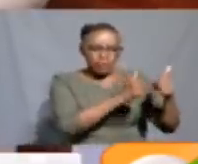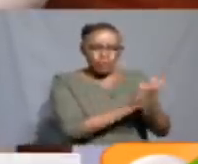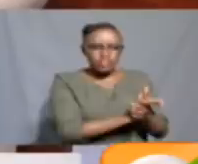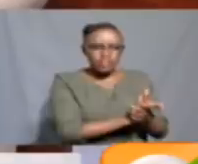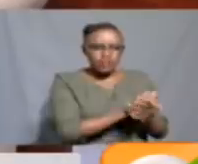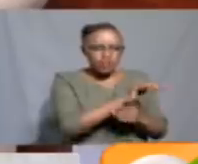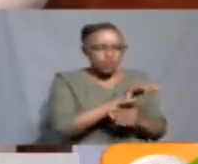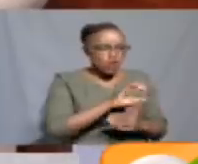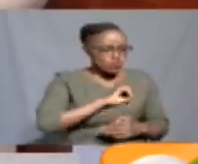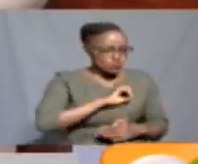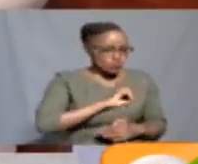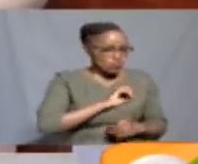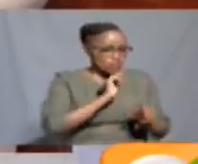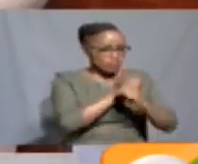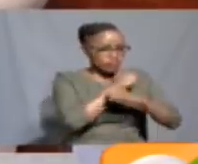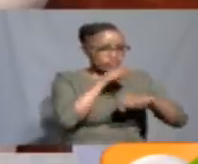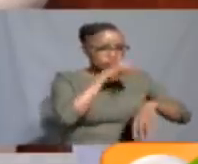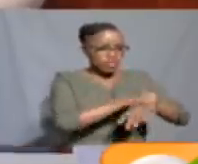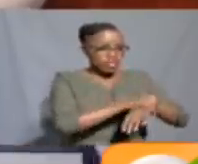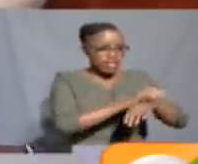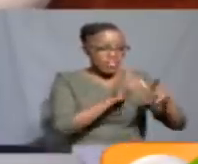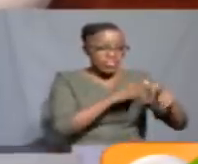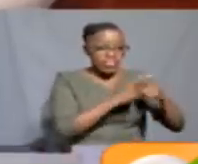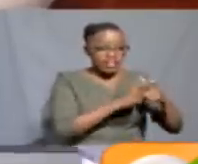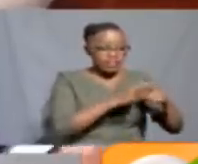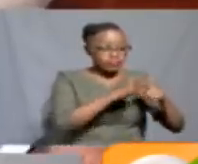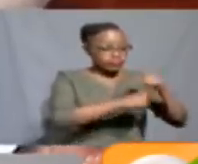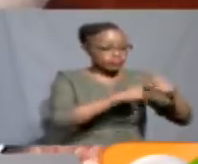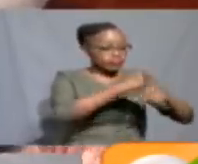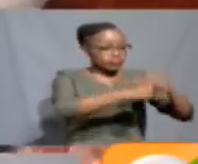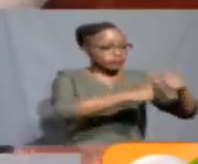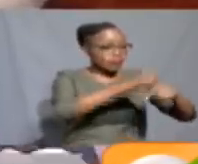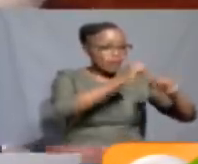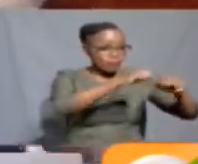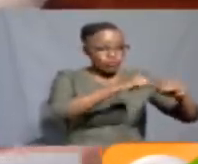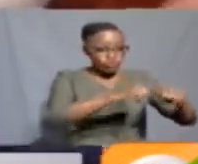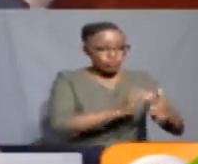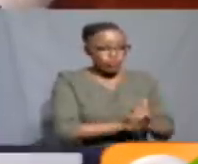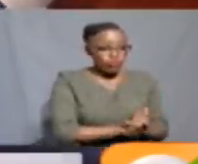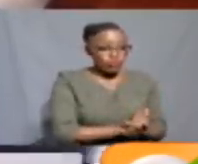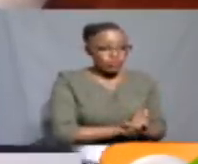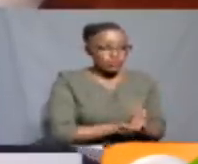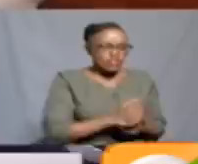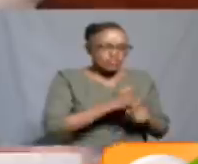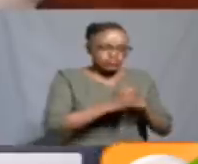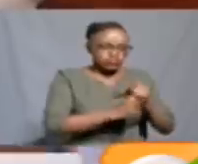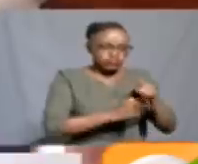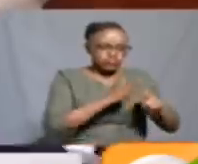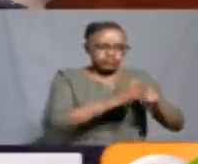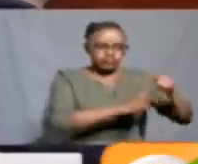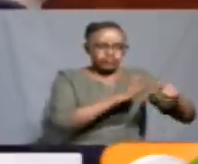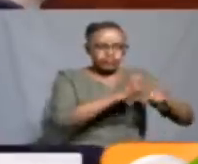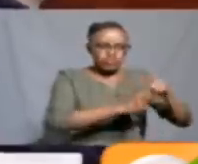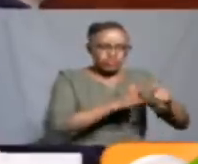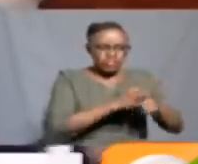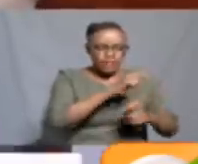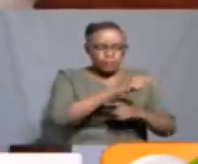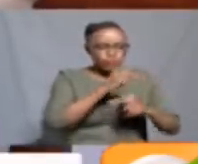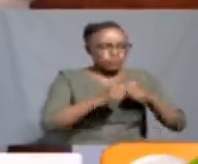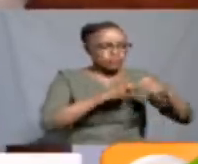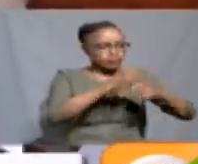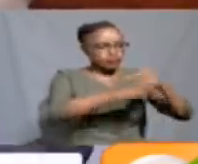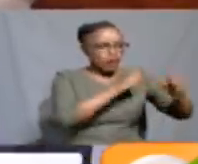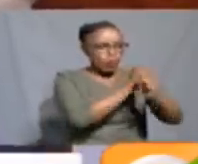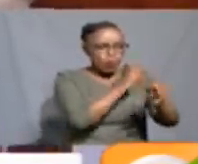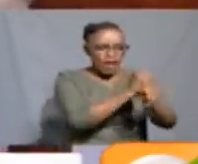in your operations, and they should be operative. Yeah. The port should be operative. Yeah. The railway should be operative.